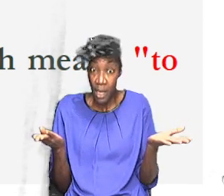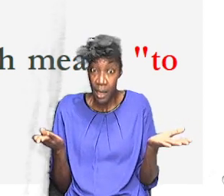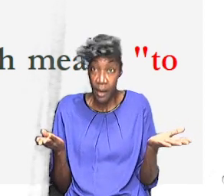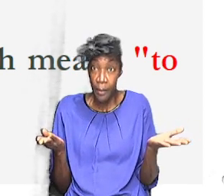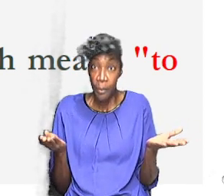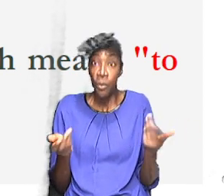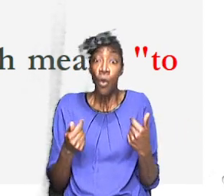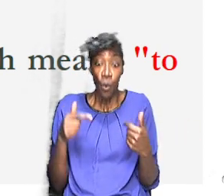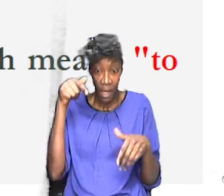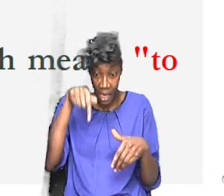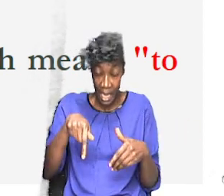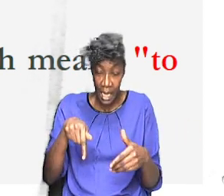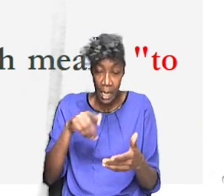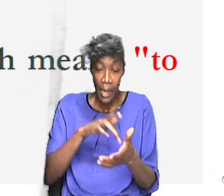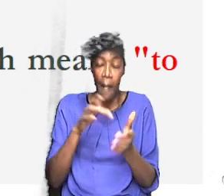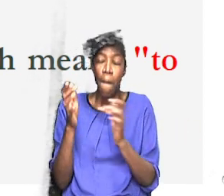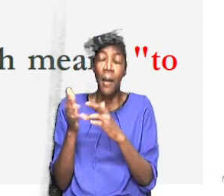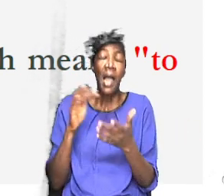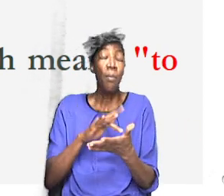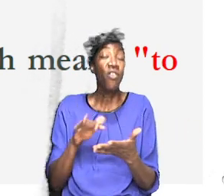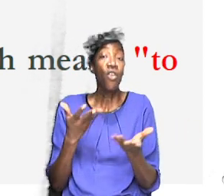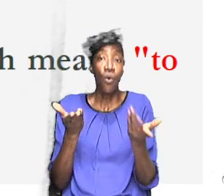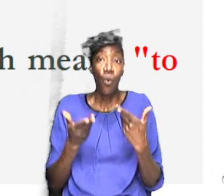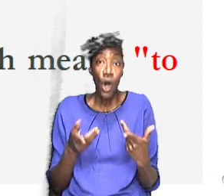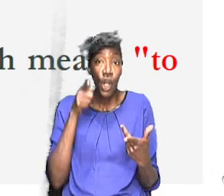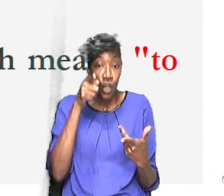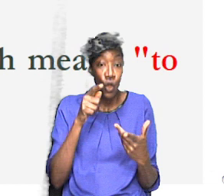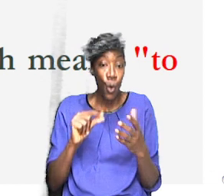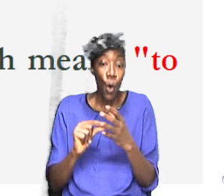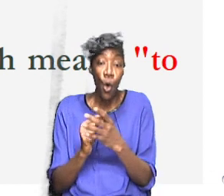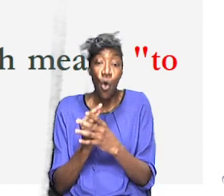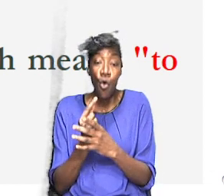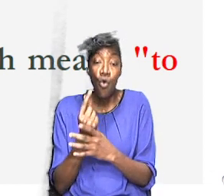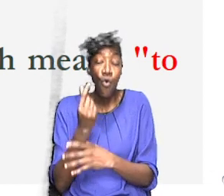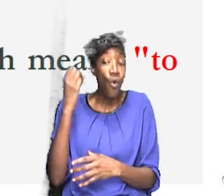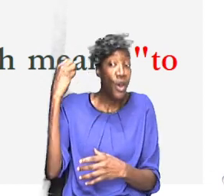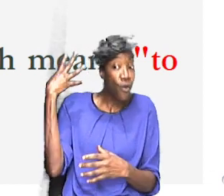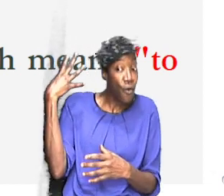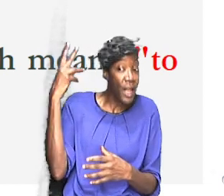because we are in Bible study, amen, and I want us to grow in grace and in